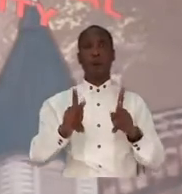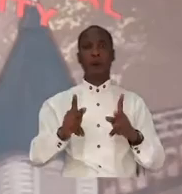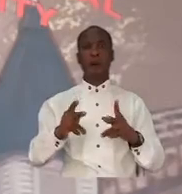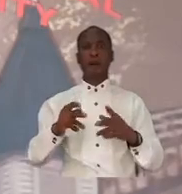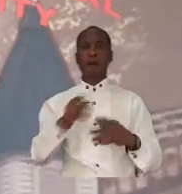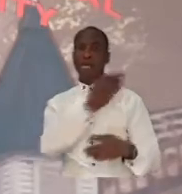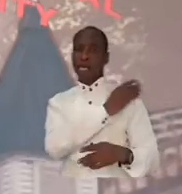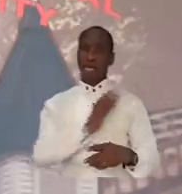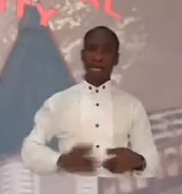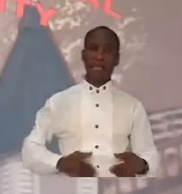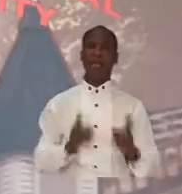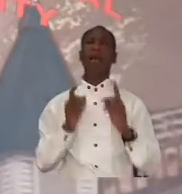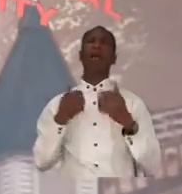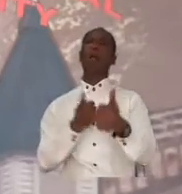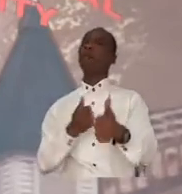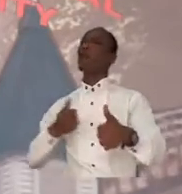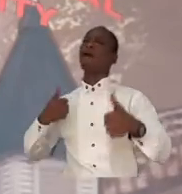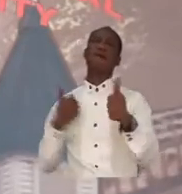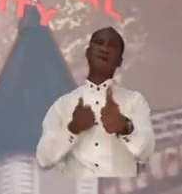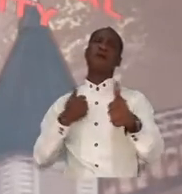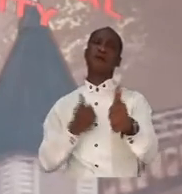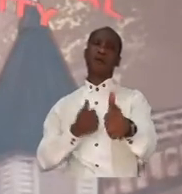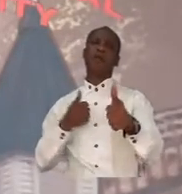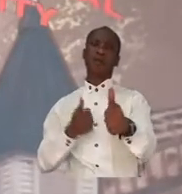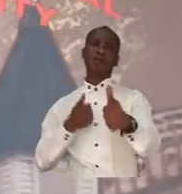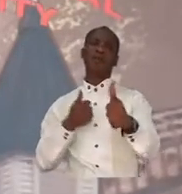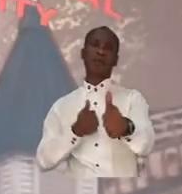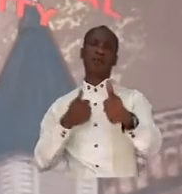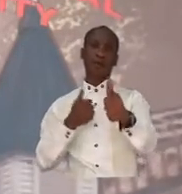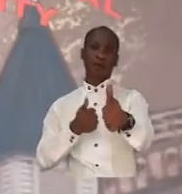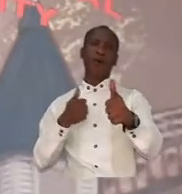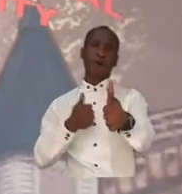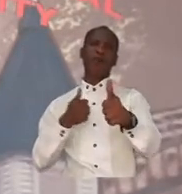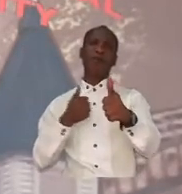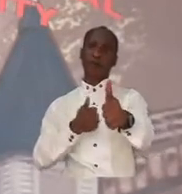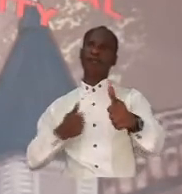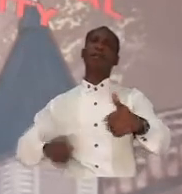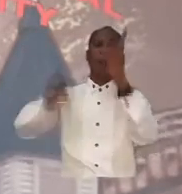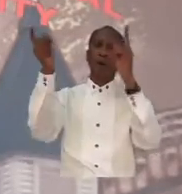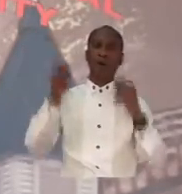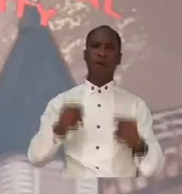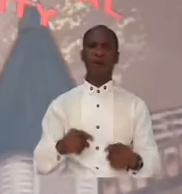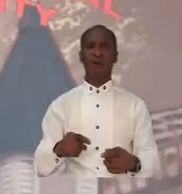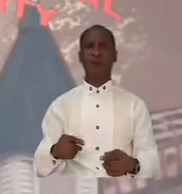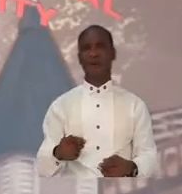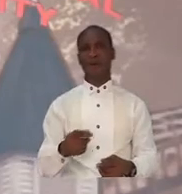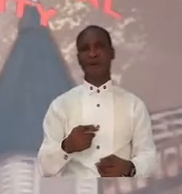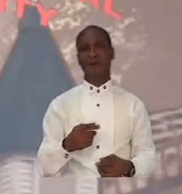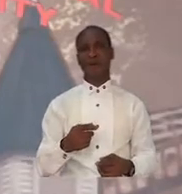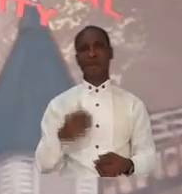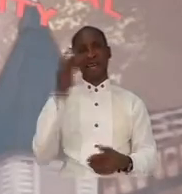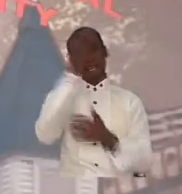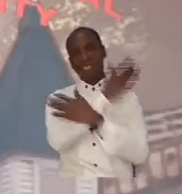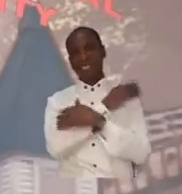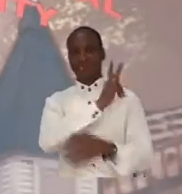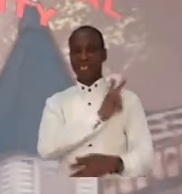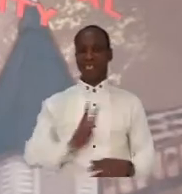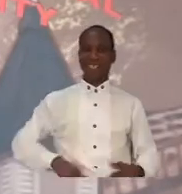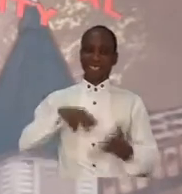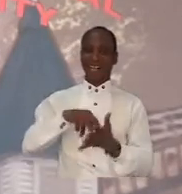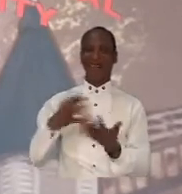Pharaoh epia na sojafo ni nyina onu ujina ho na ohwe wa pia won nyina sa monko chi Israel fo no mra